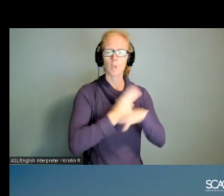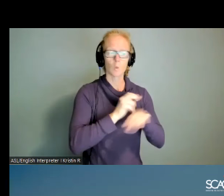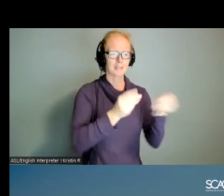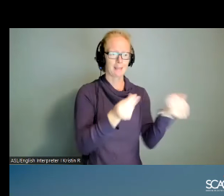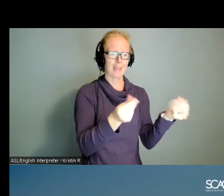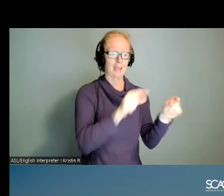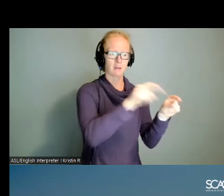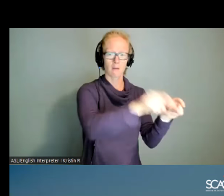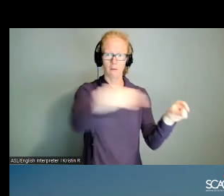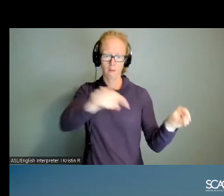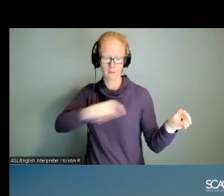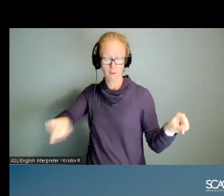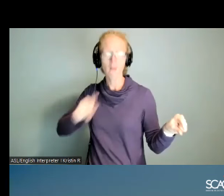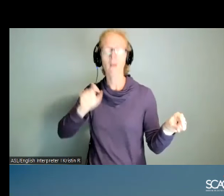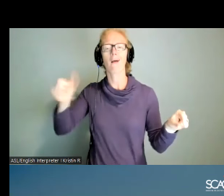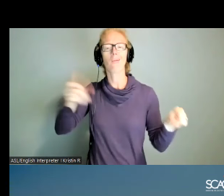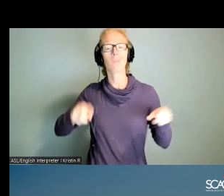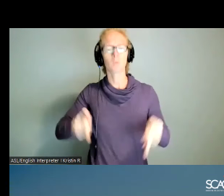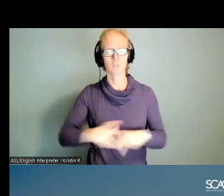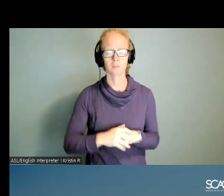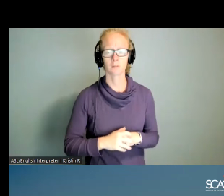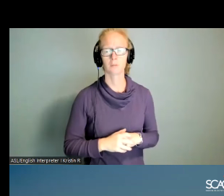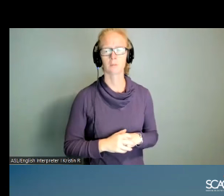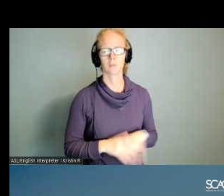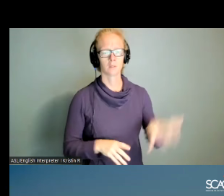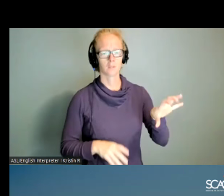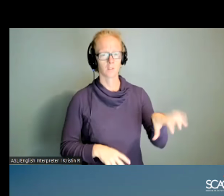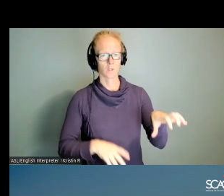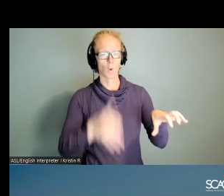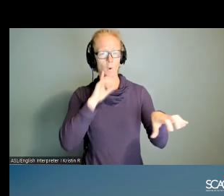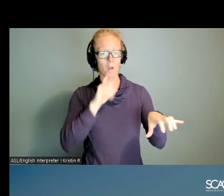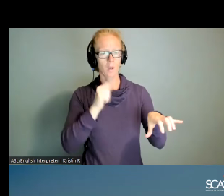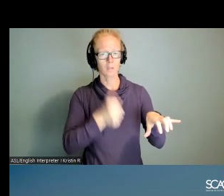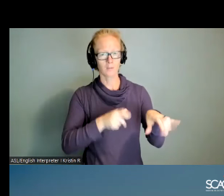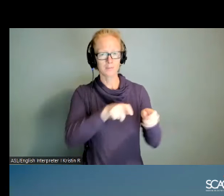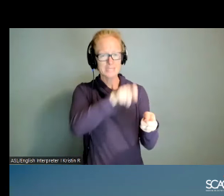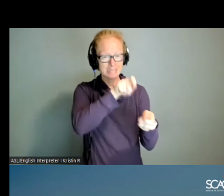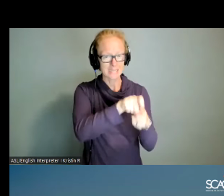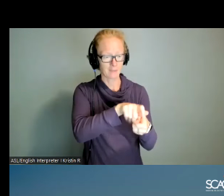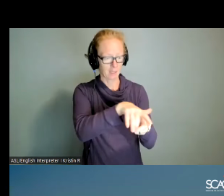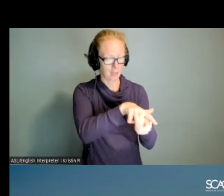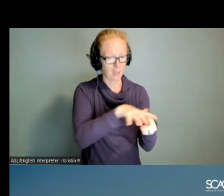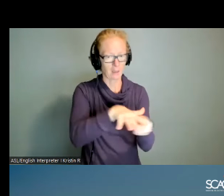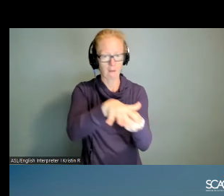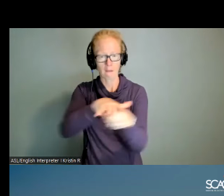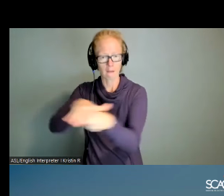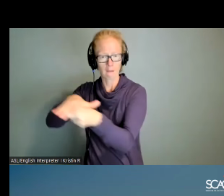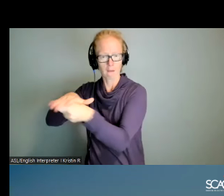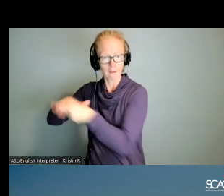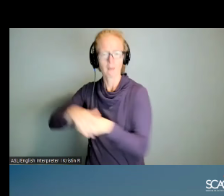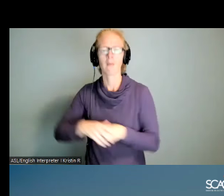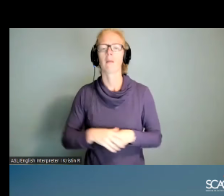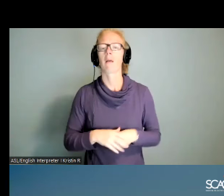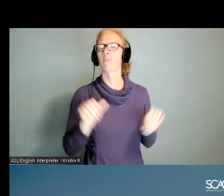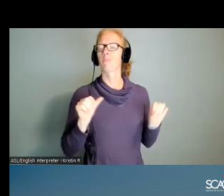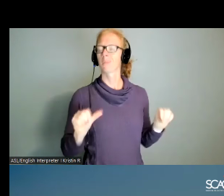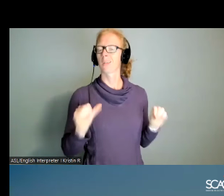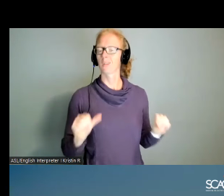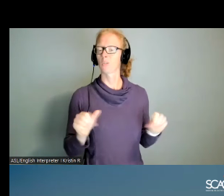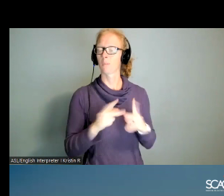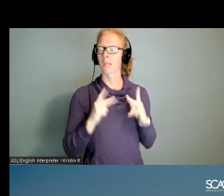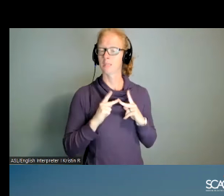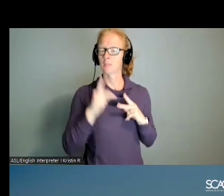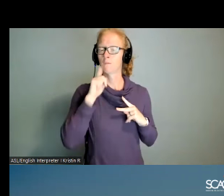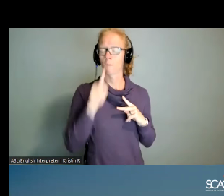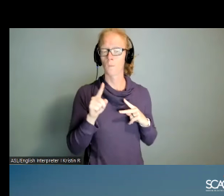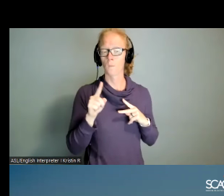opportunities. The tool is based on parcel-level land use data and other data sets that can be used to identify potential sites for conversion